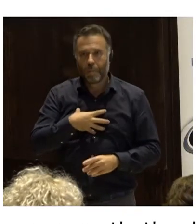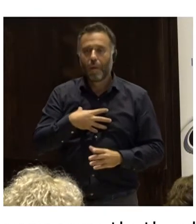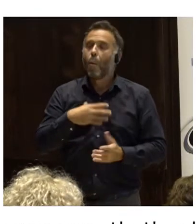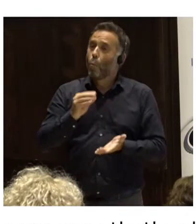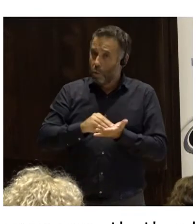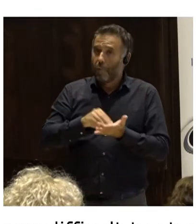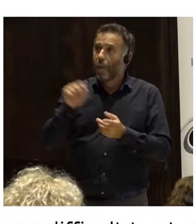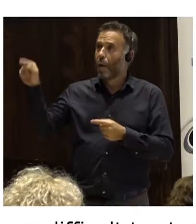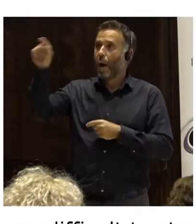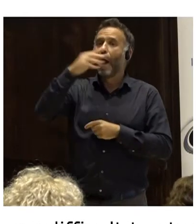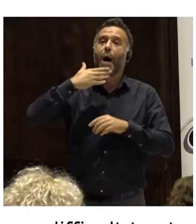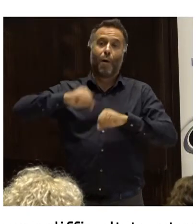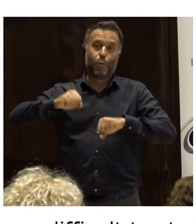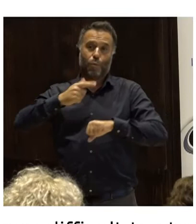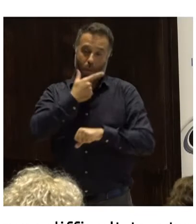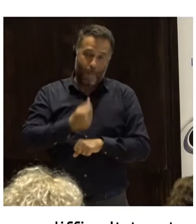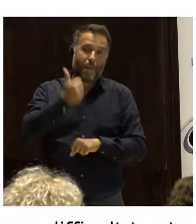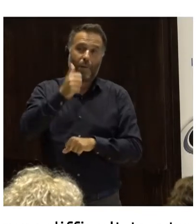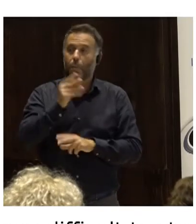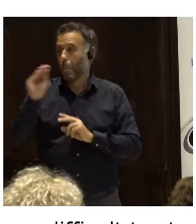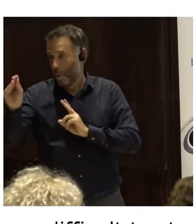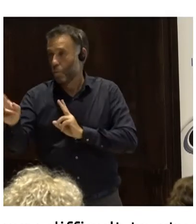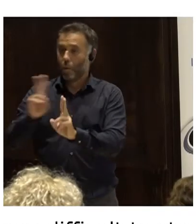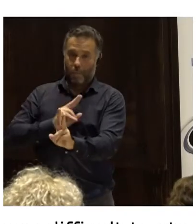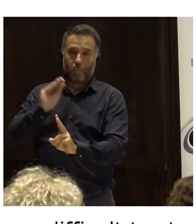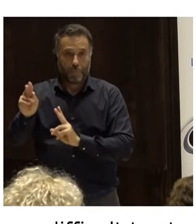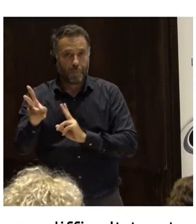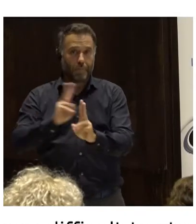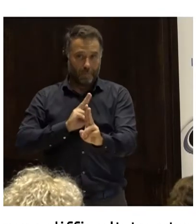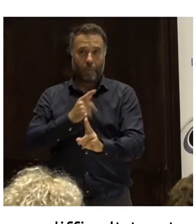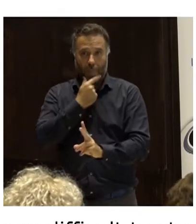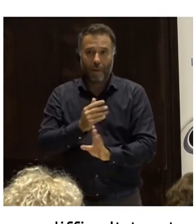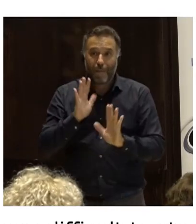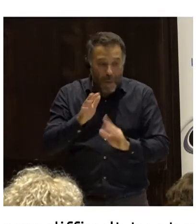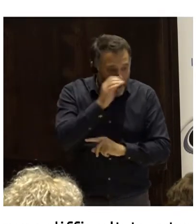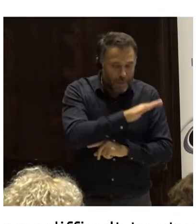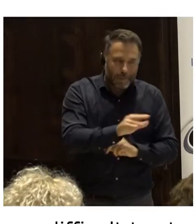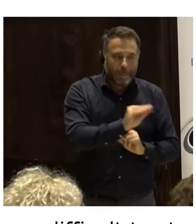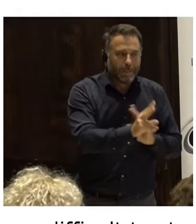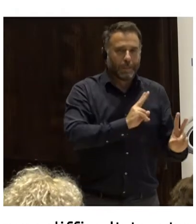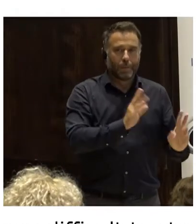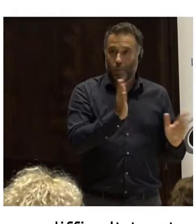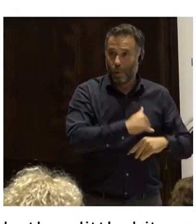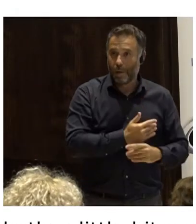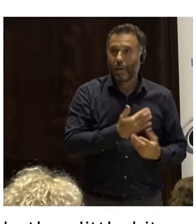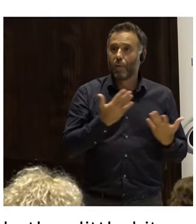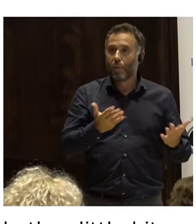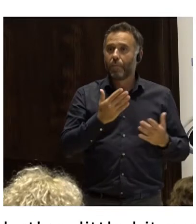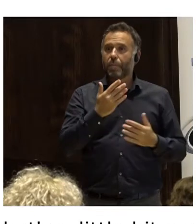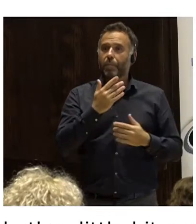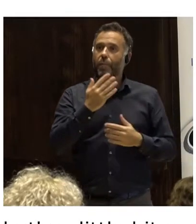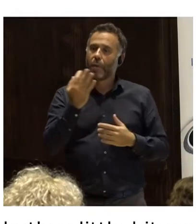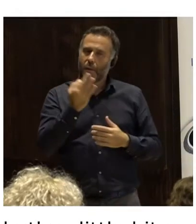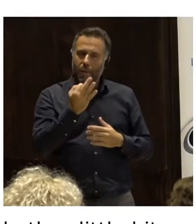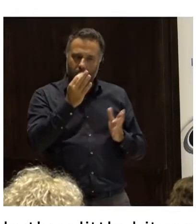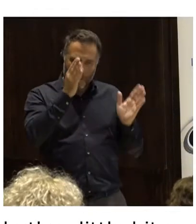but it's really important to start studying in the pediatric area as well. And so that's a step that we're going in at the